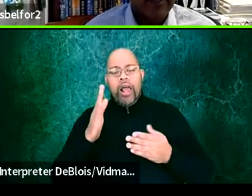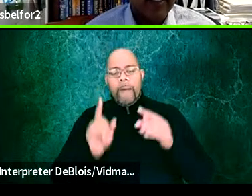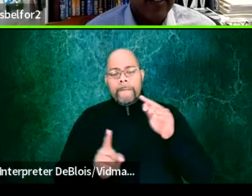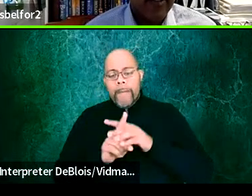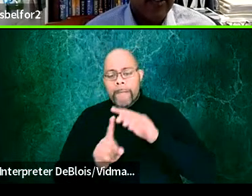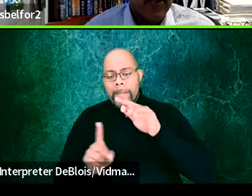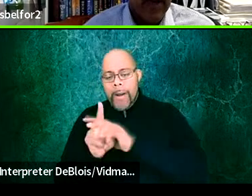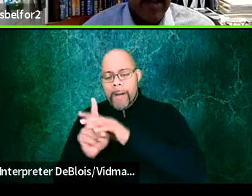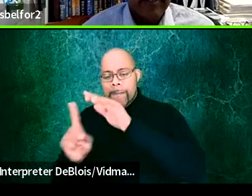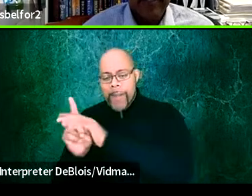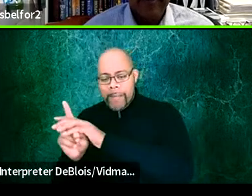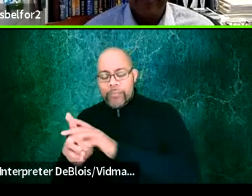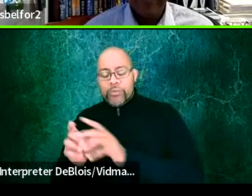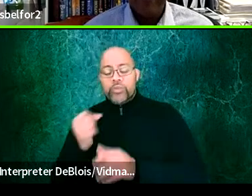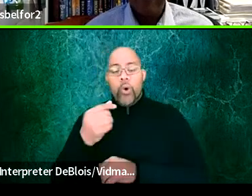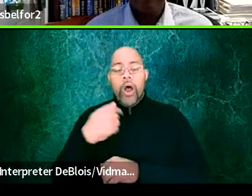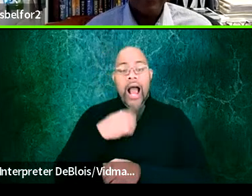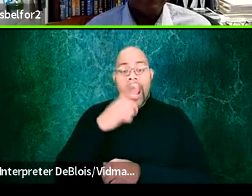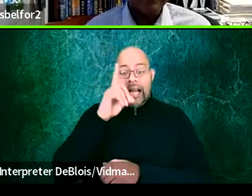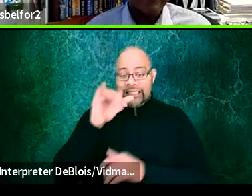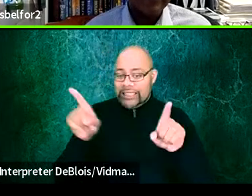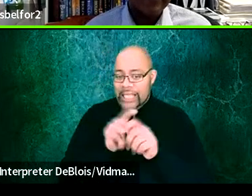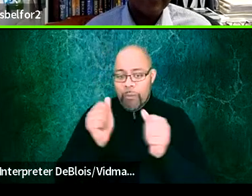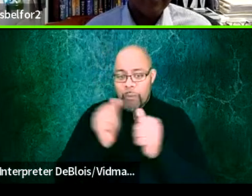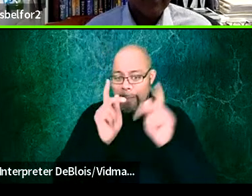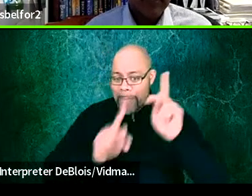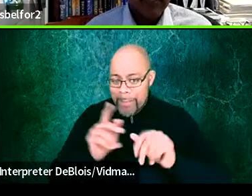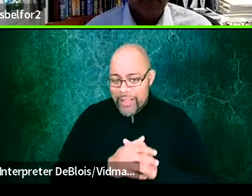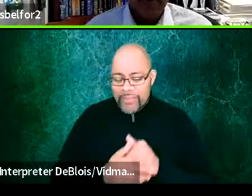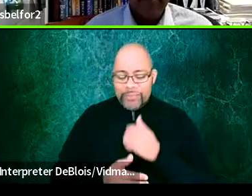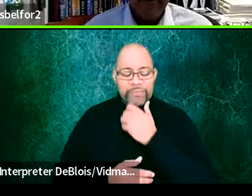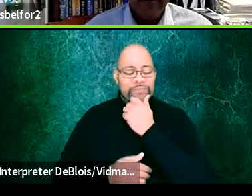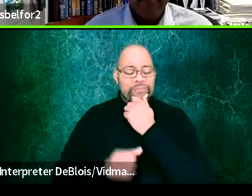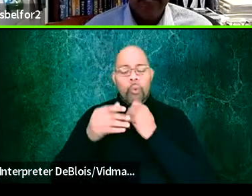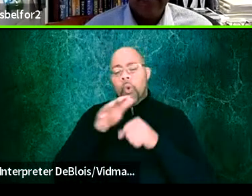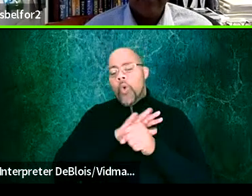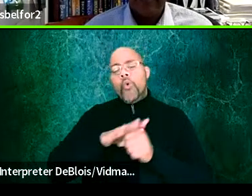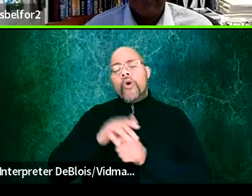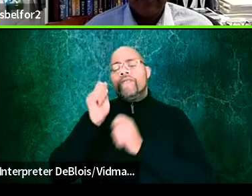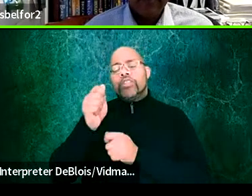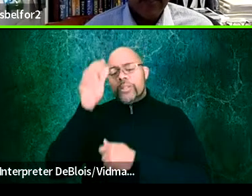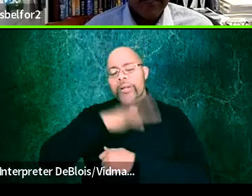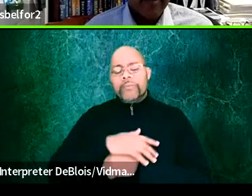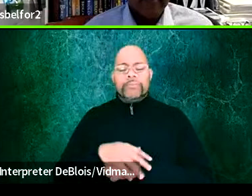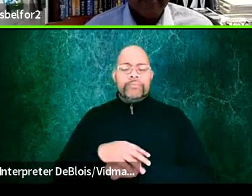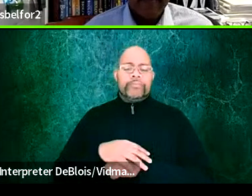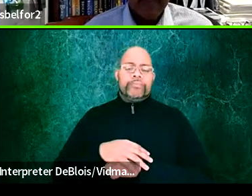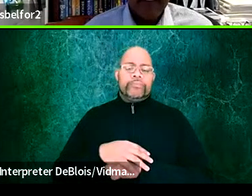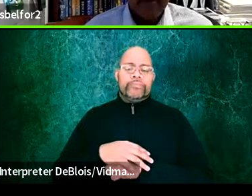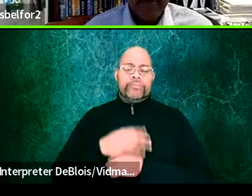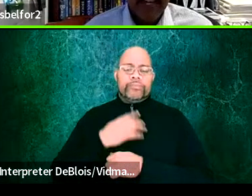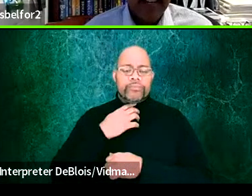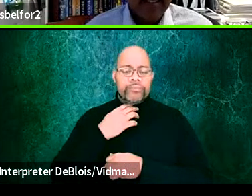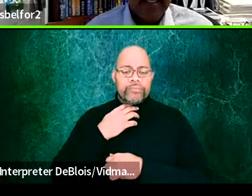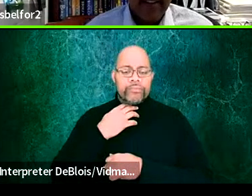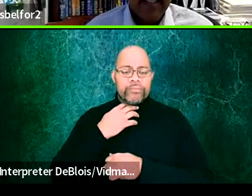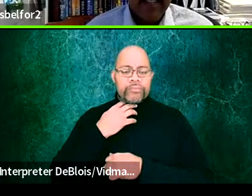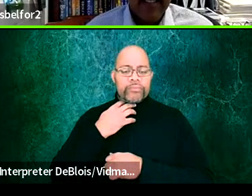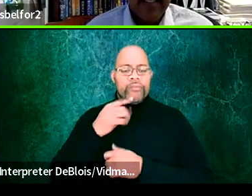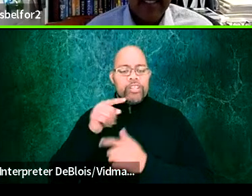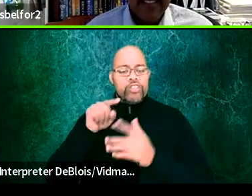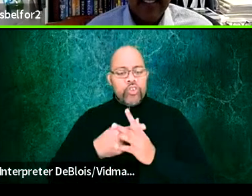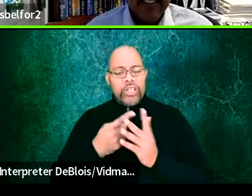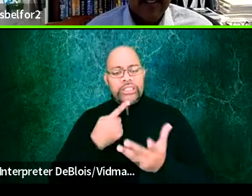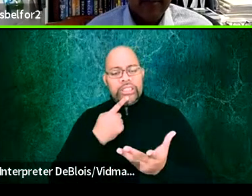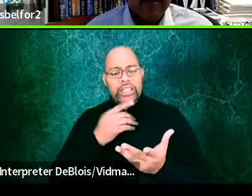out. So I did the same with people. So the local fishermen, they would kind of start